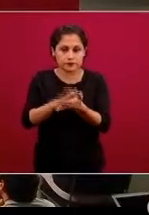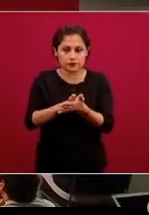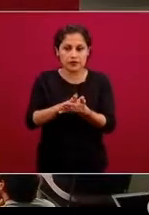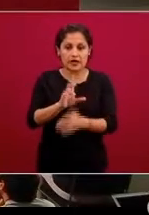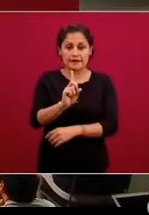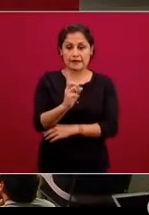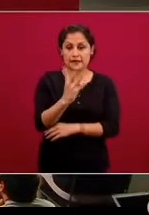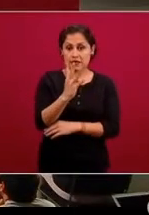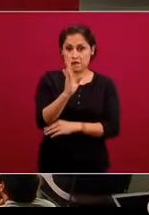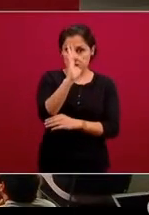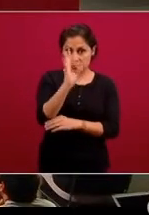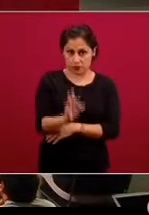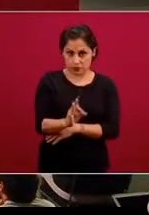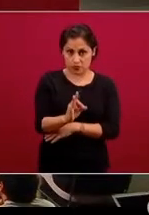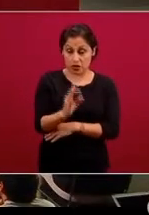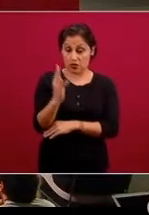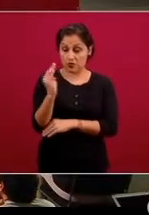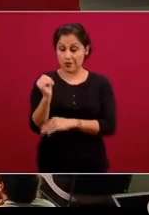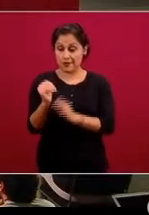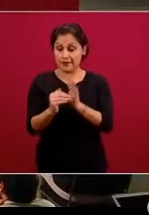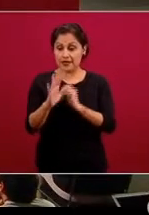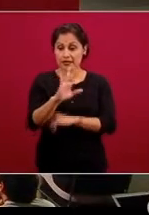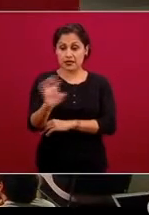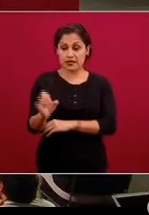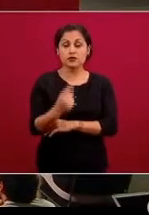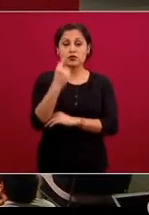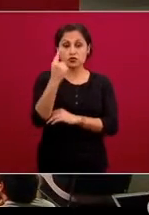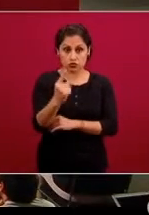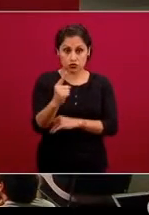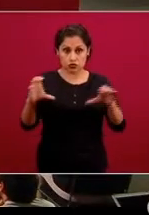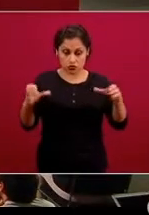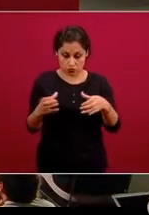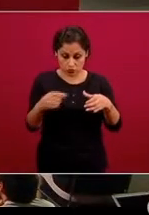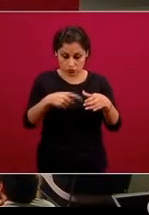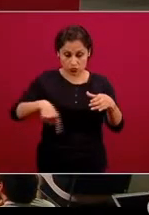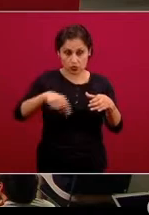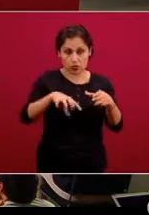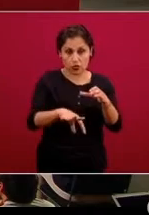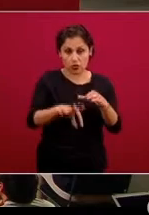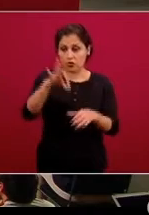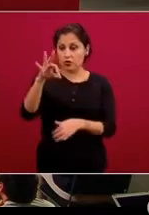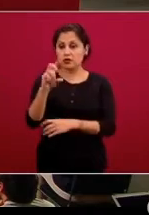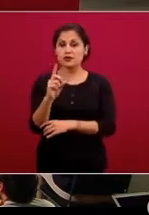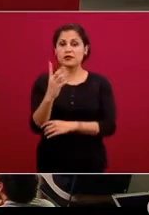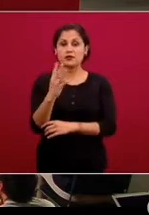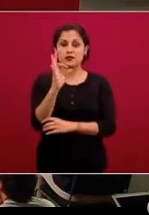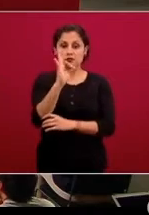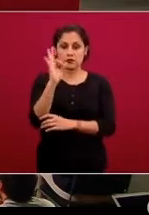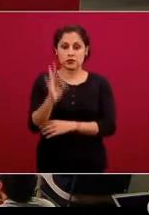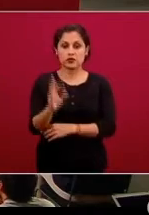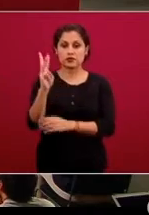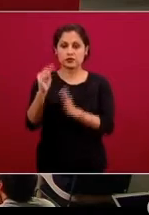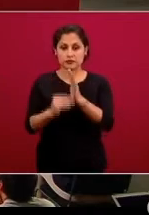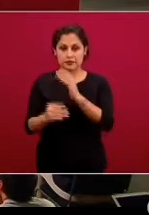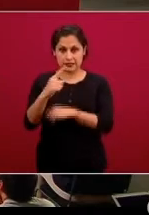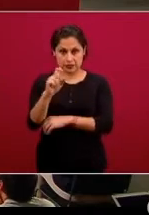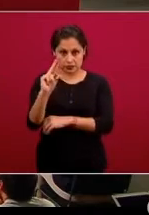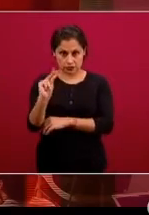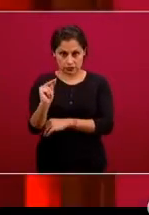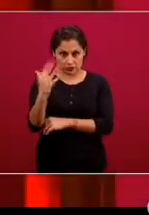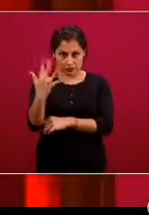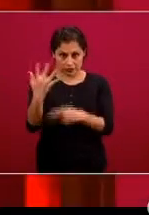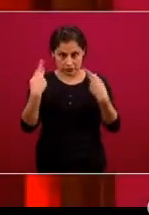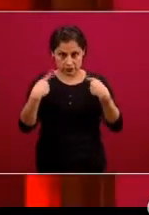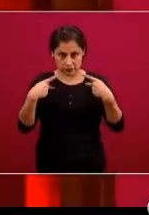talked about those 9,501 confirmed cases. And these are the cases, as I